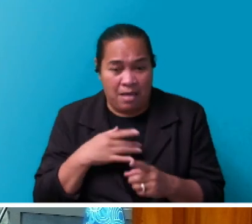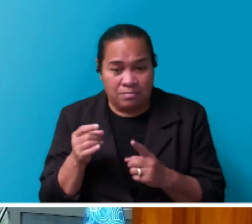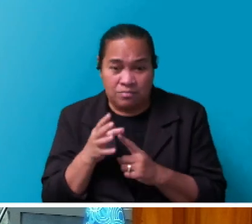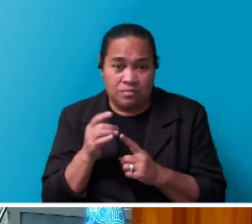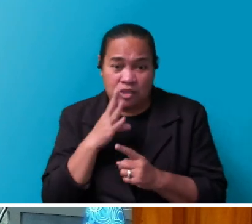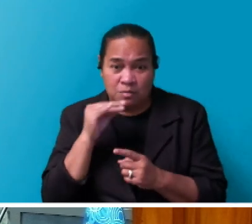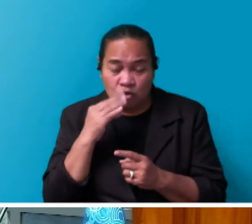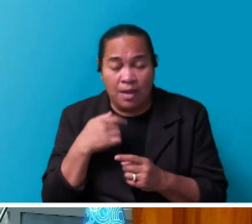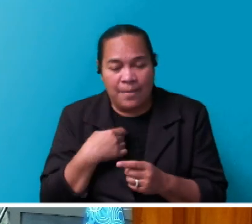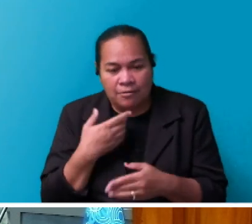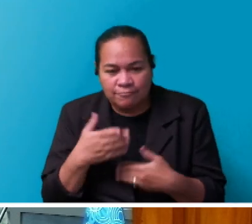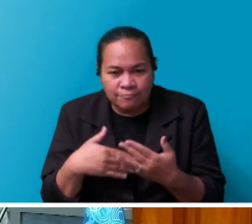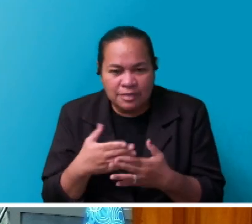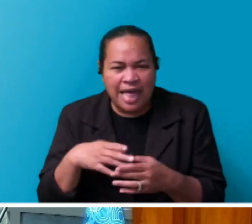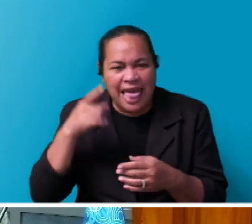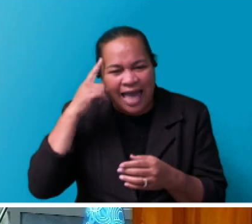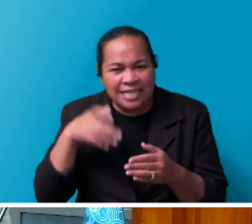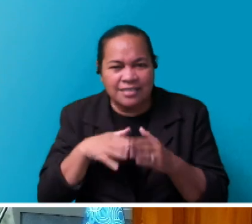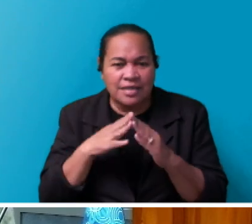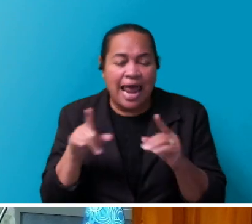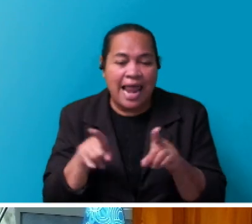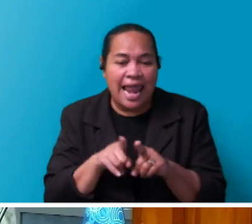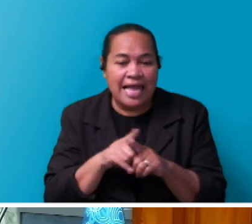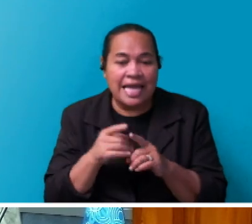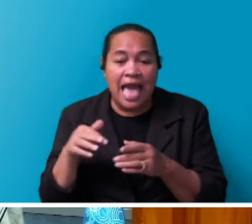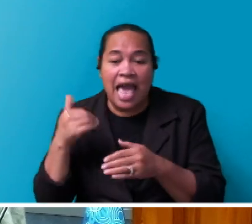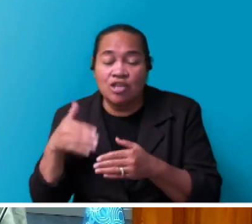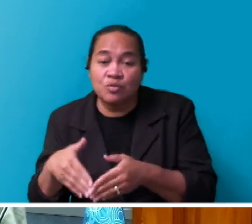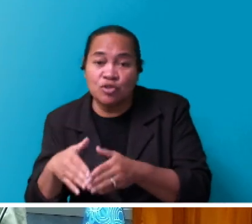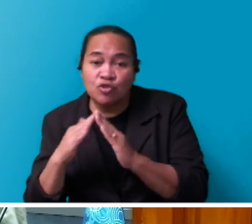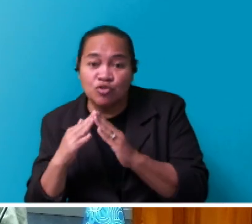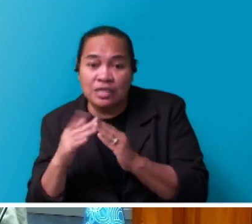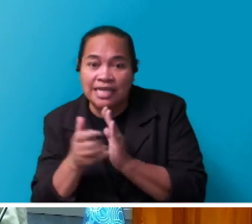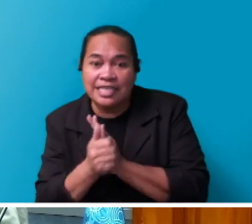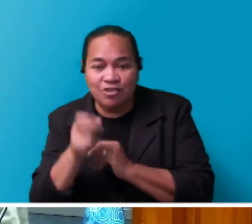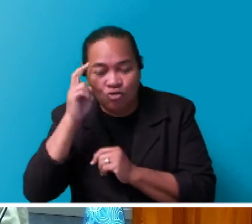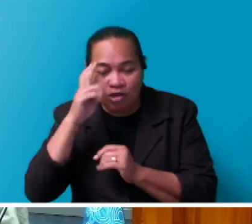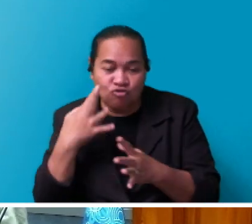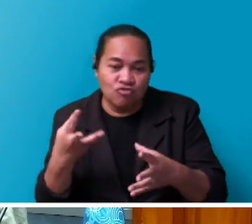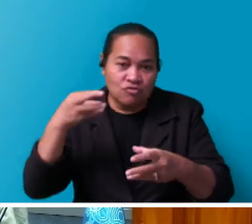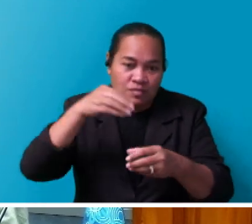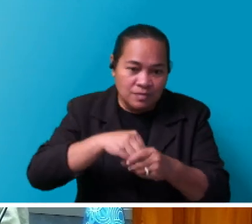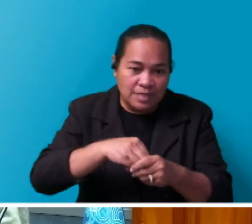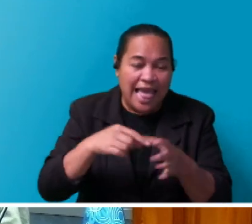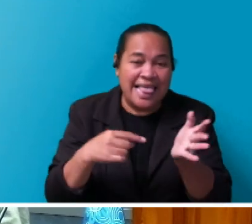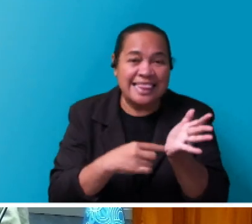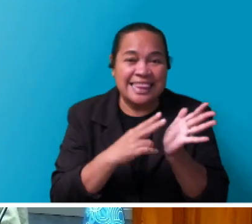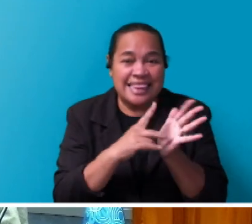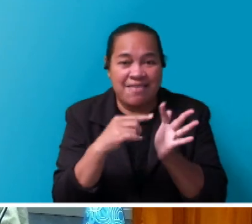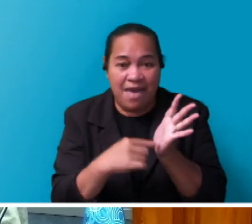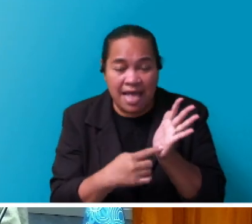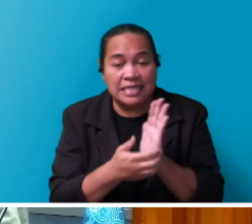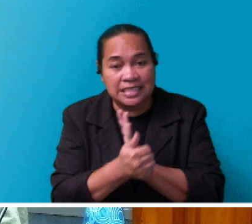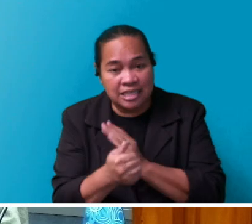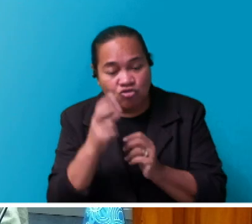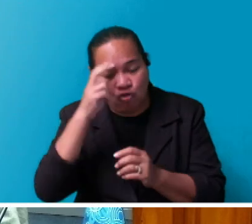on the initiatives such as the entrepreneurial skills training by incorporating TVET skills training